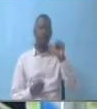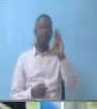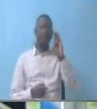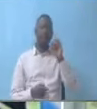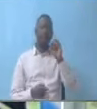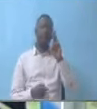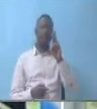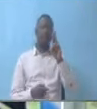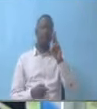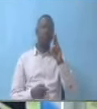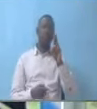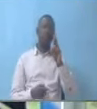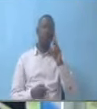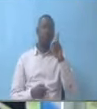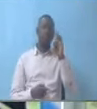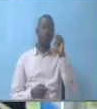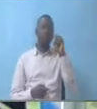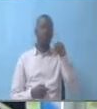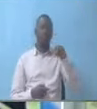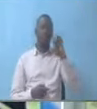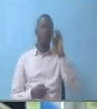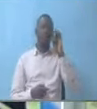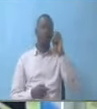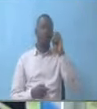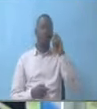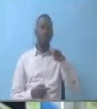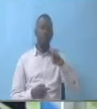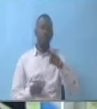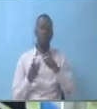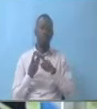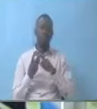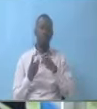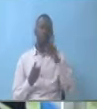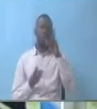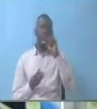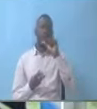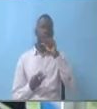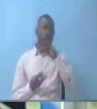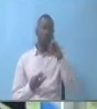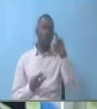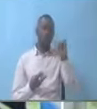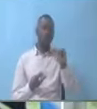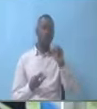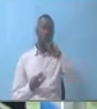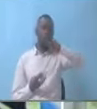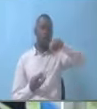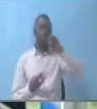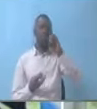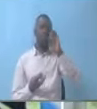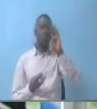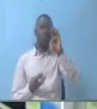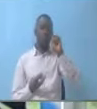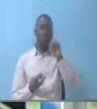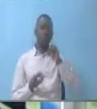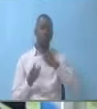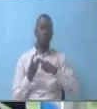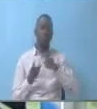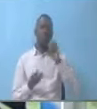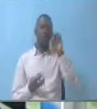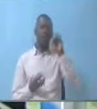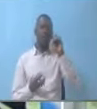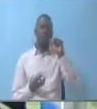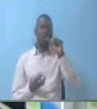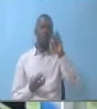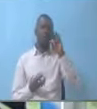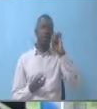Mbam Banjik, B.I. Job, that would be Daddy Job, Sheriang Sise, Momodu Gay, Momodu O. Gay, Omar